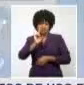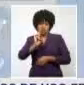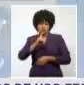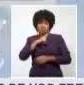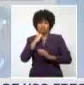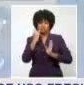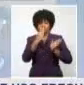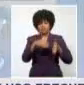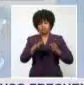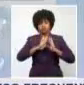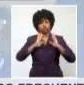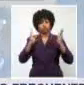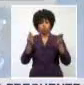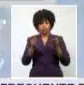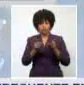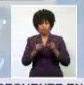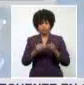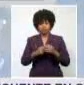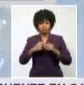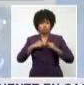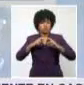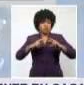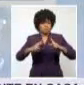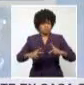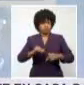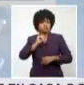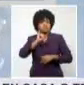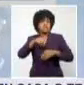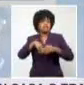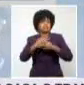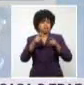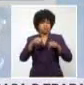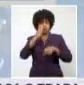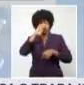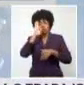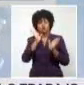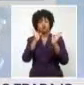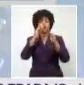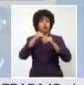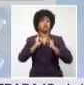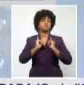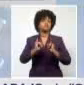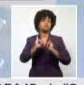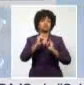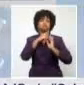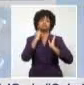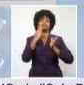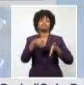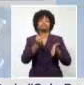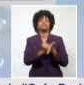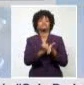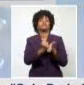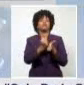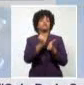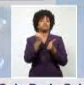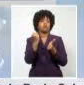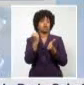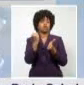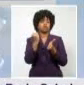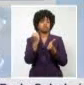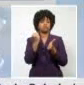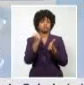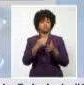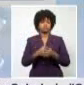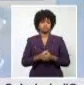Unfortunately, there are 79 deaths. I reiterate that for the 6th consecutive day, we have not